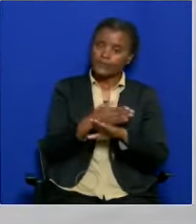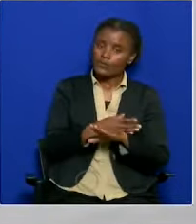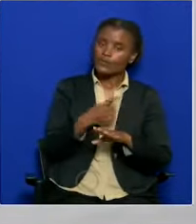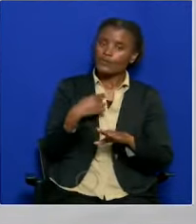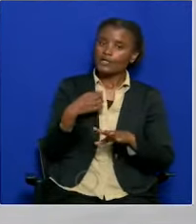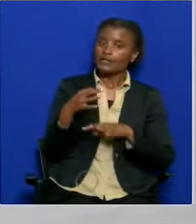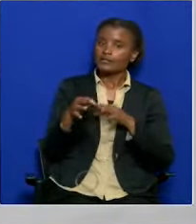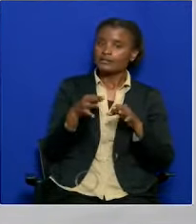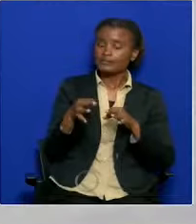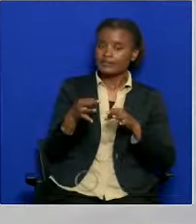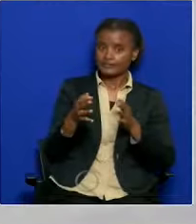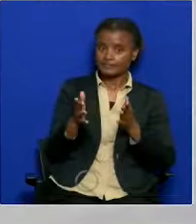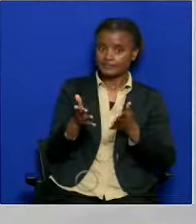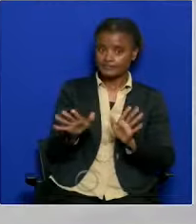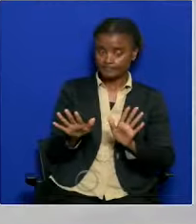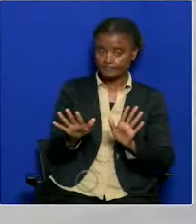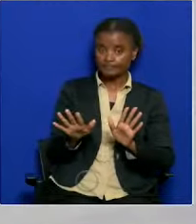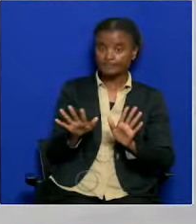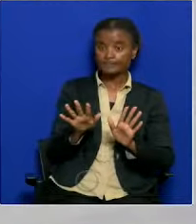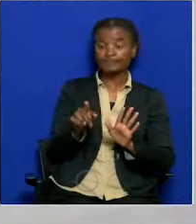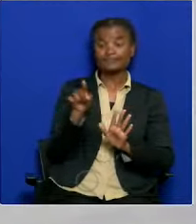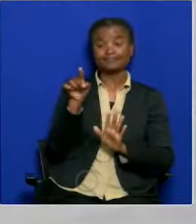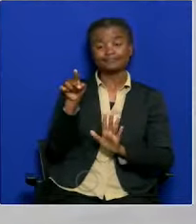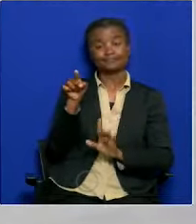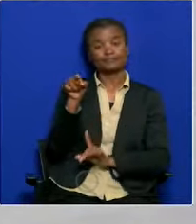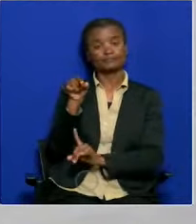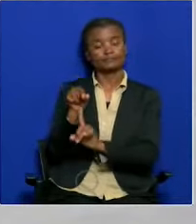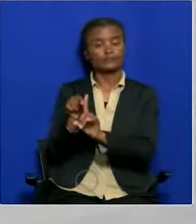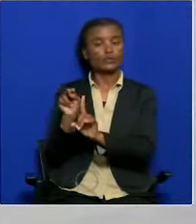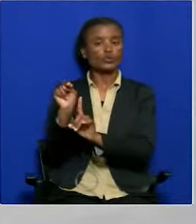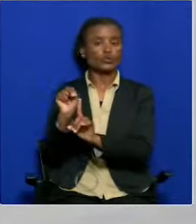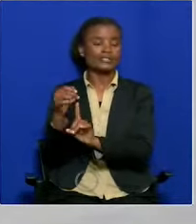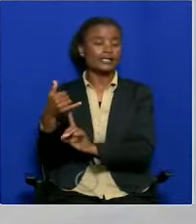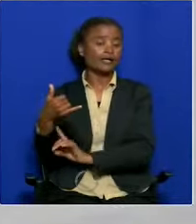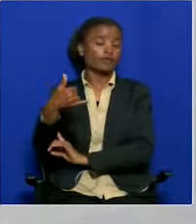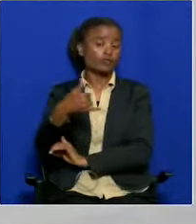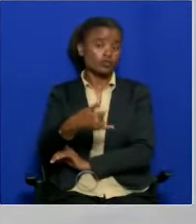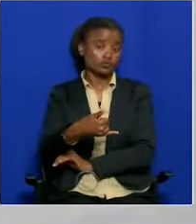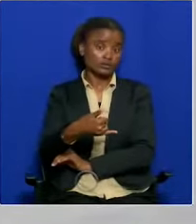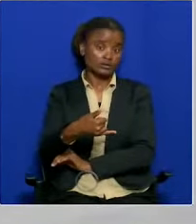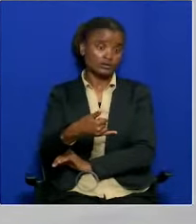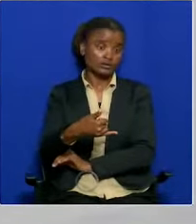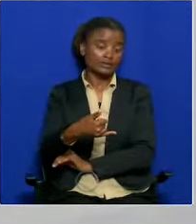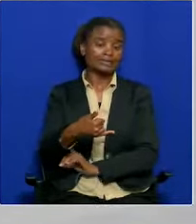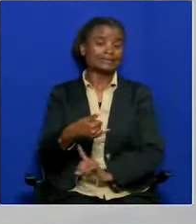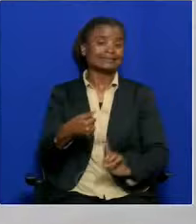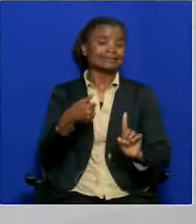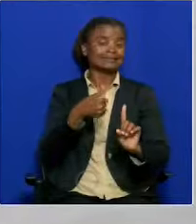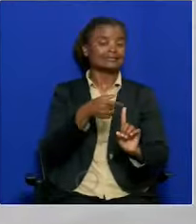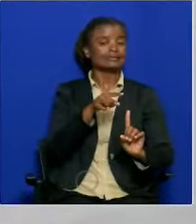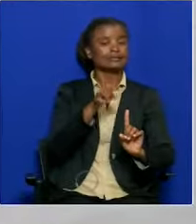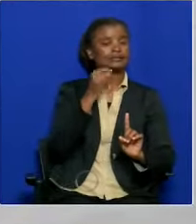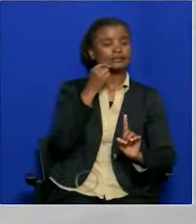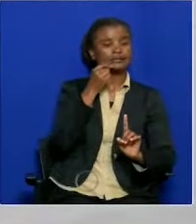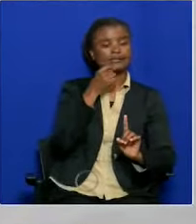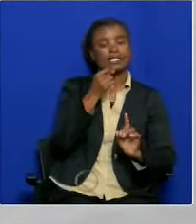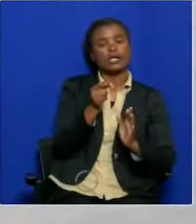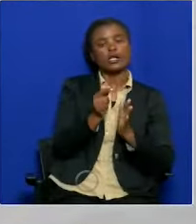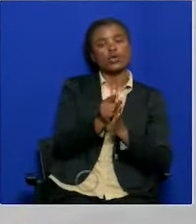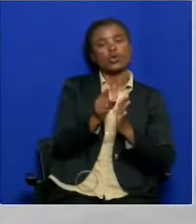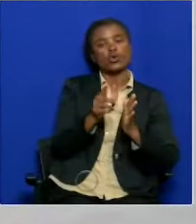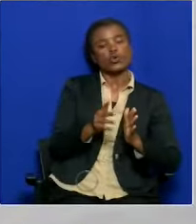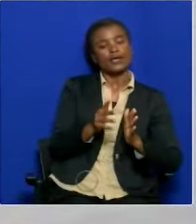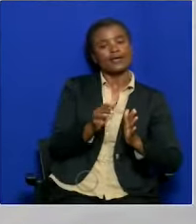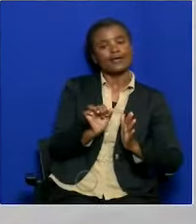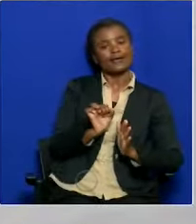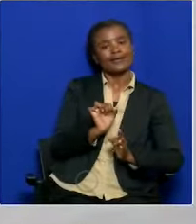when Nkosi phoned him about it, he indicated that his attorney is dealing with it and he didn't open